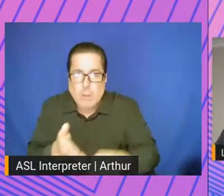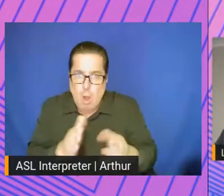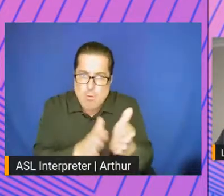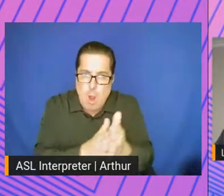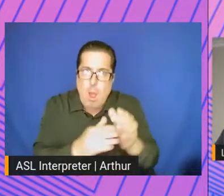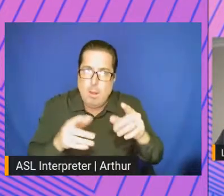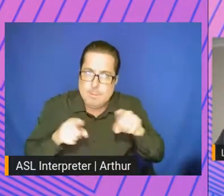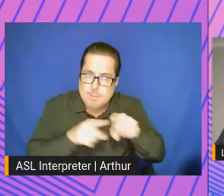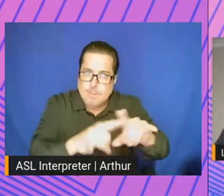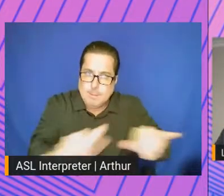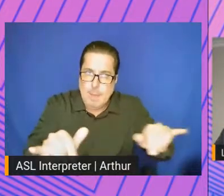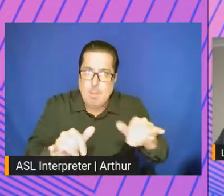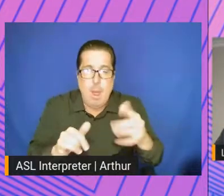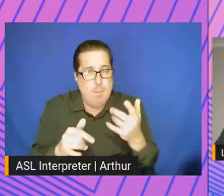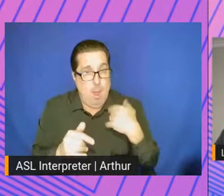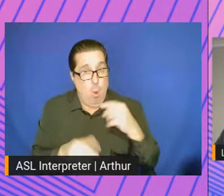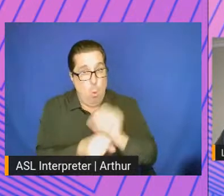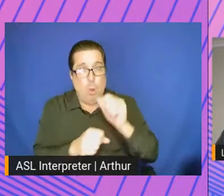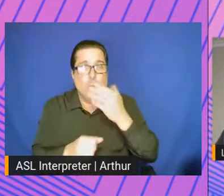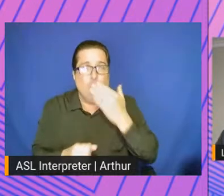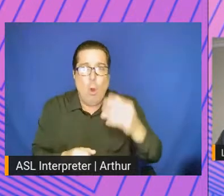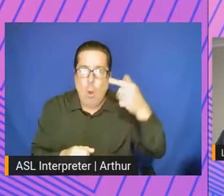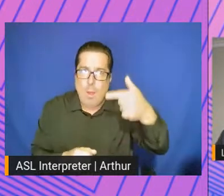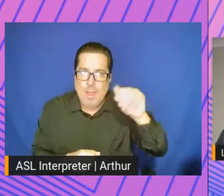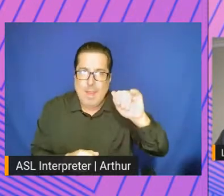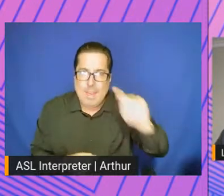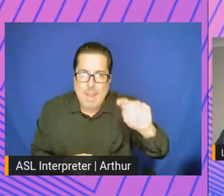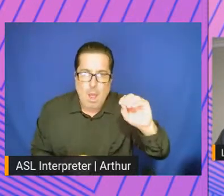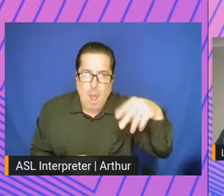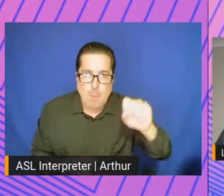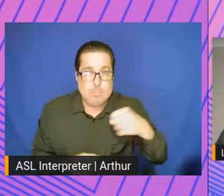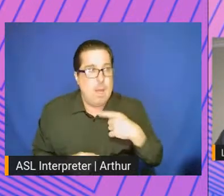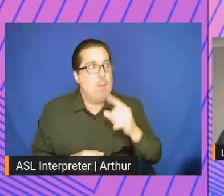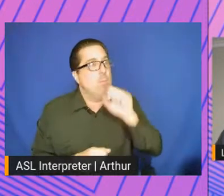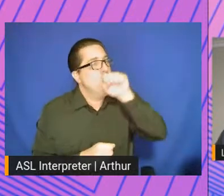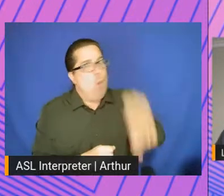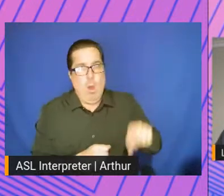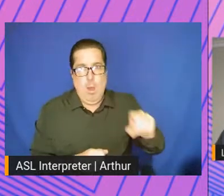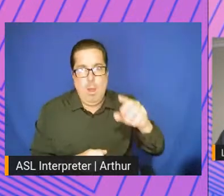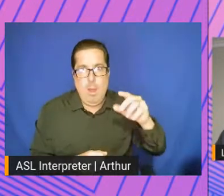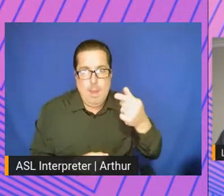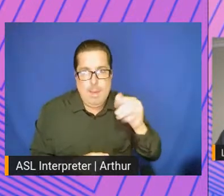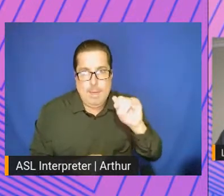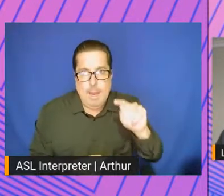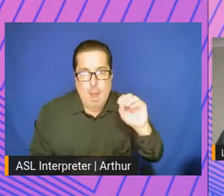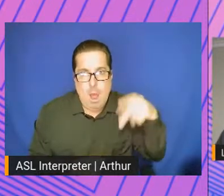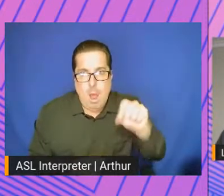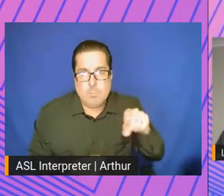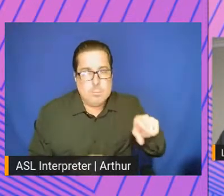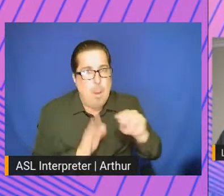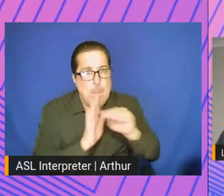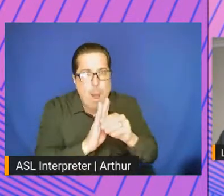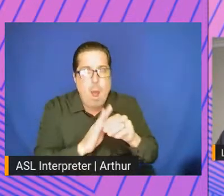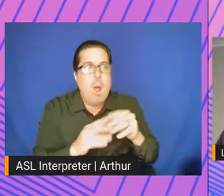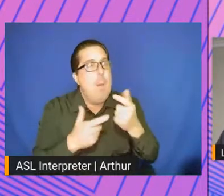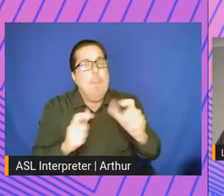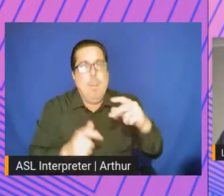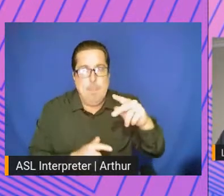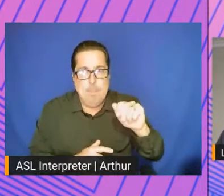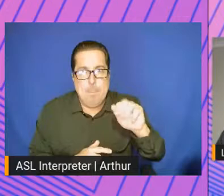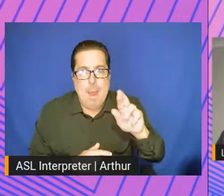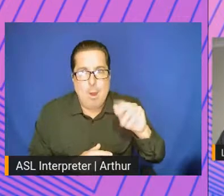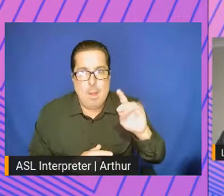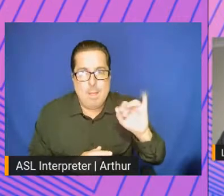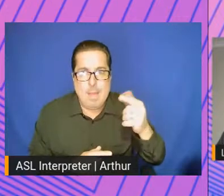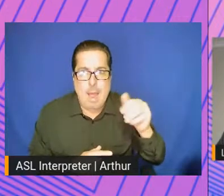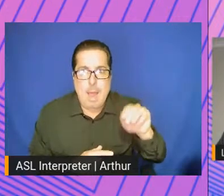works particularly well with GitOps. I'm a big fan of GitOps, and it's a model or a paradigm that's growing in popularity